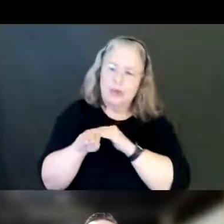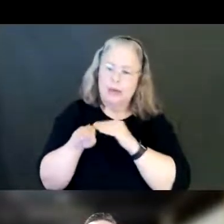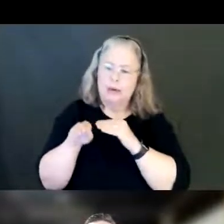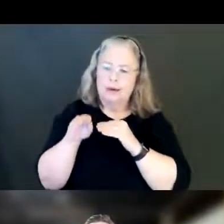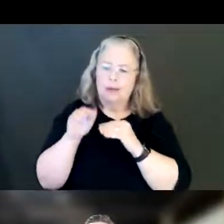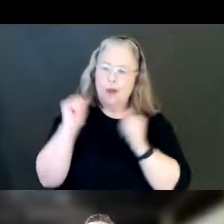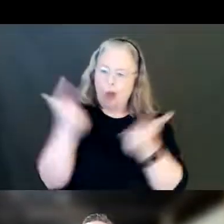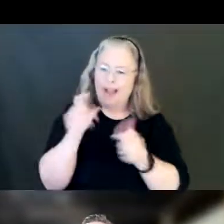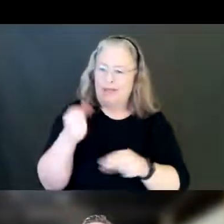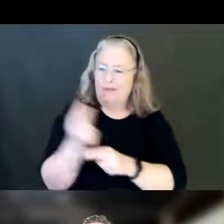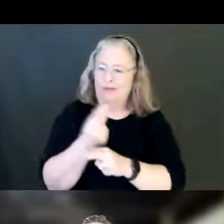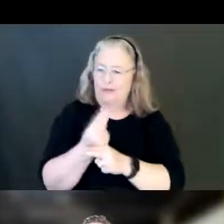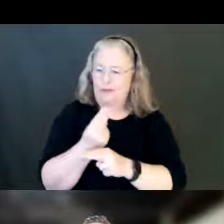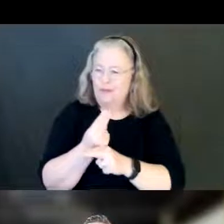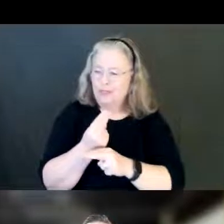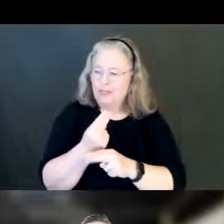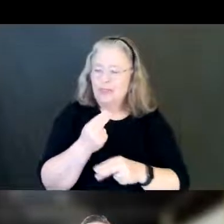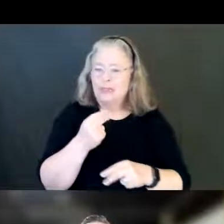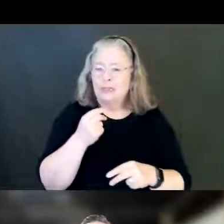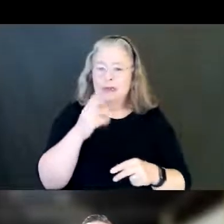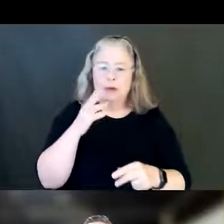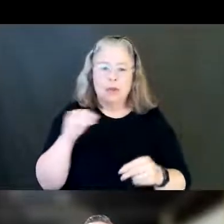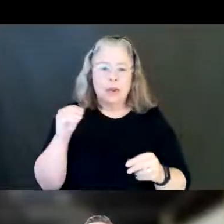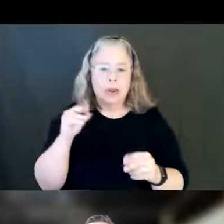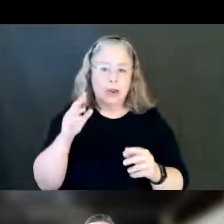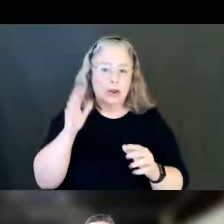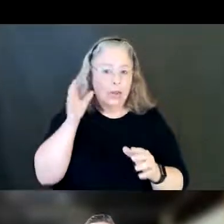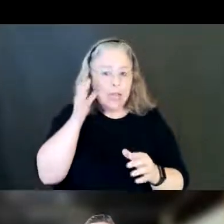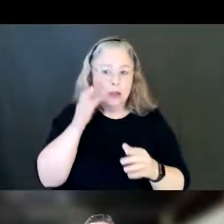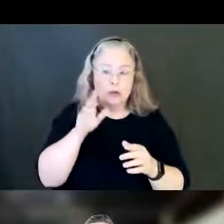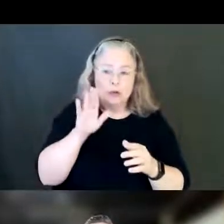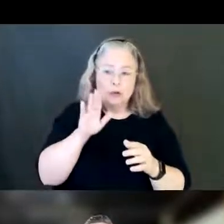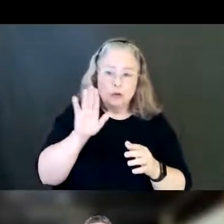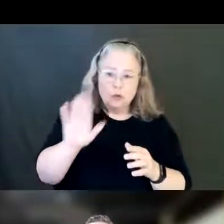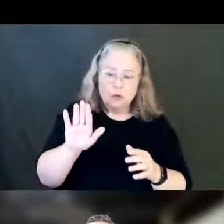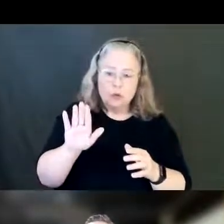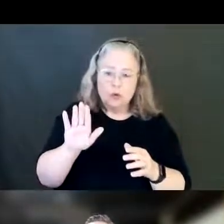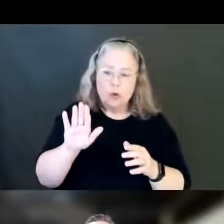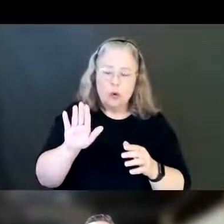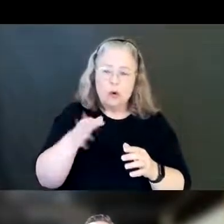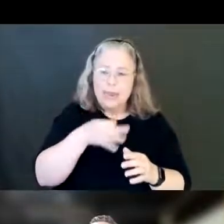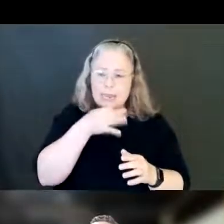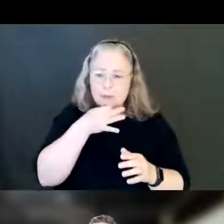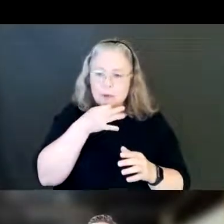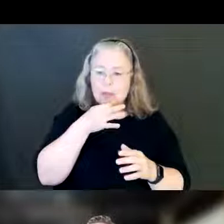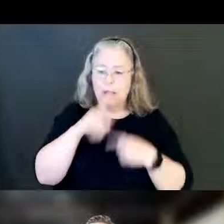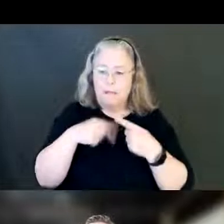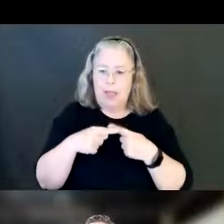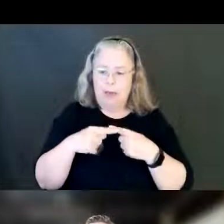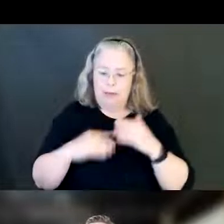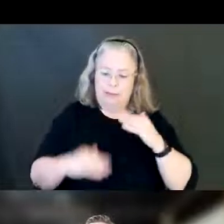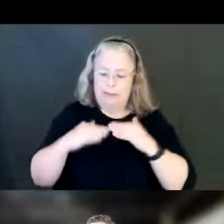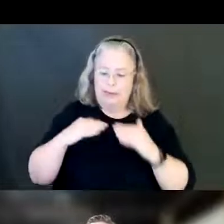widespread. And then also, of course, listening to you and your expertise about equity and how to advance